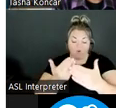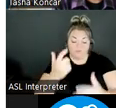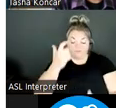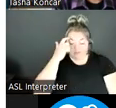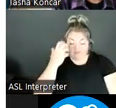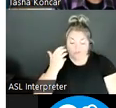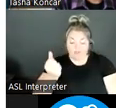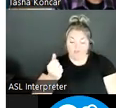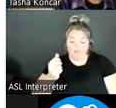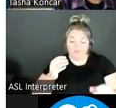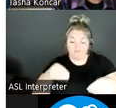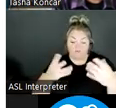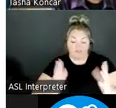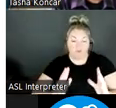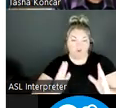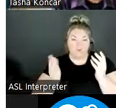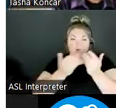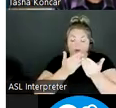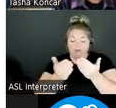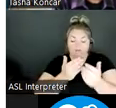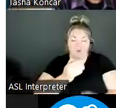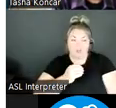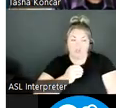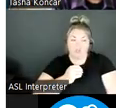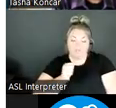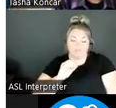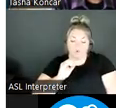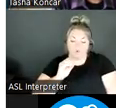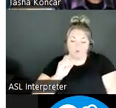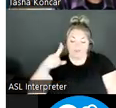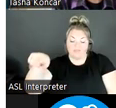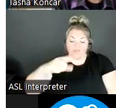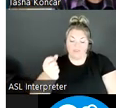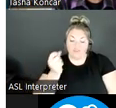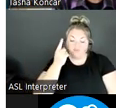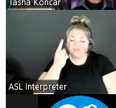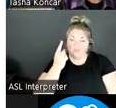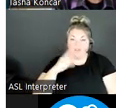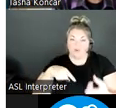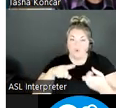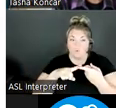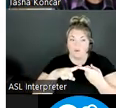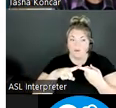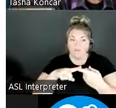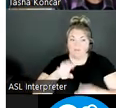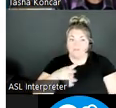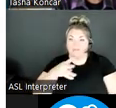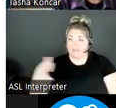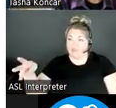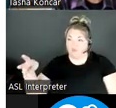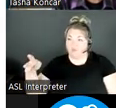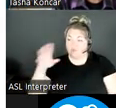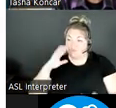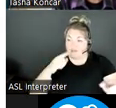health providers, whatever, that so that they understand when this schedule of things is